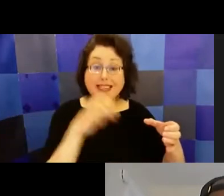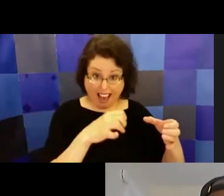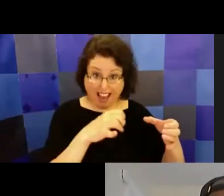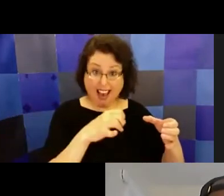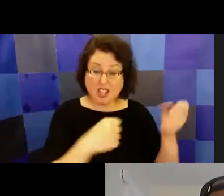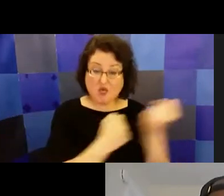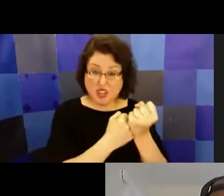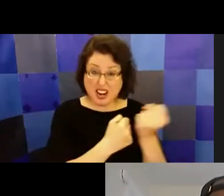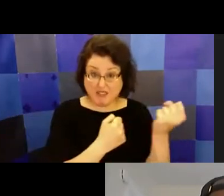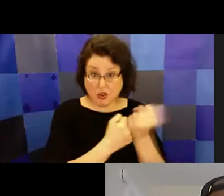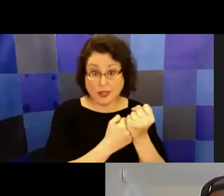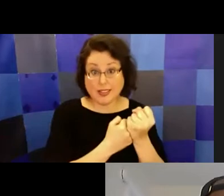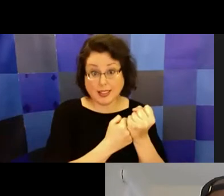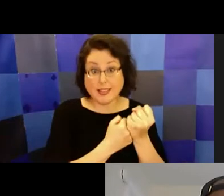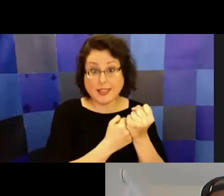reinforcing,